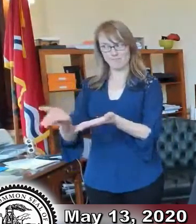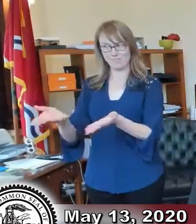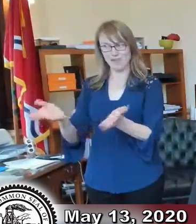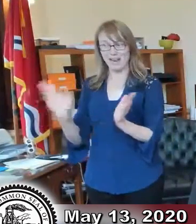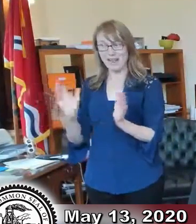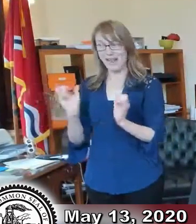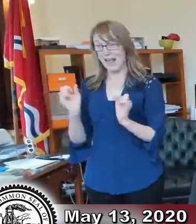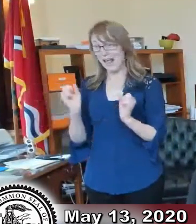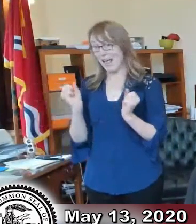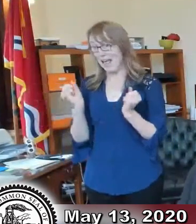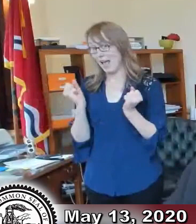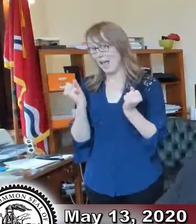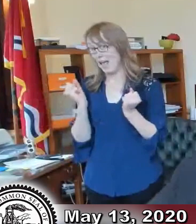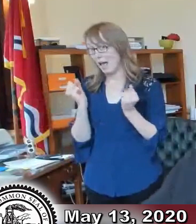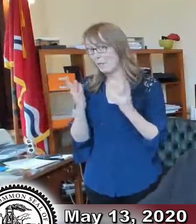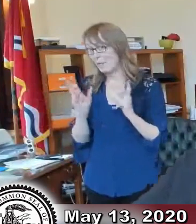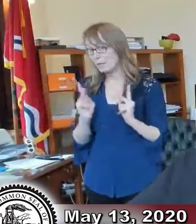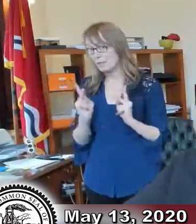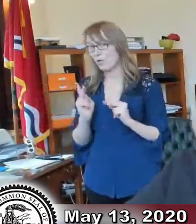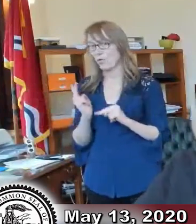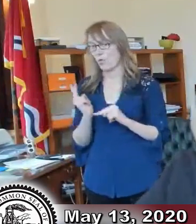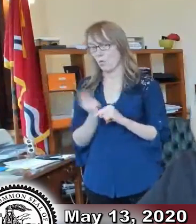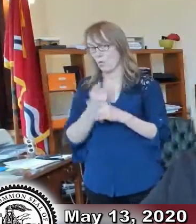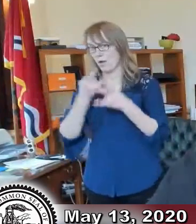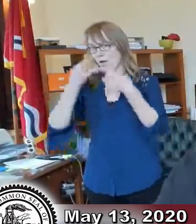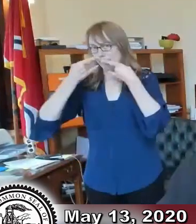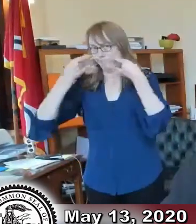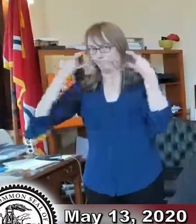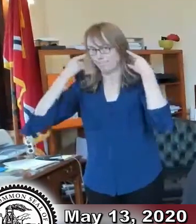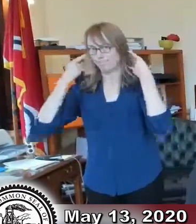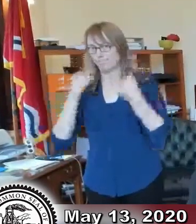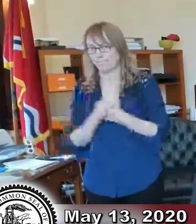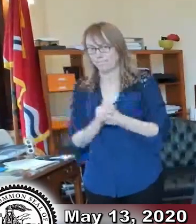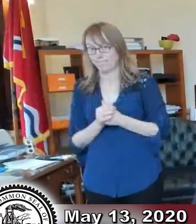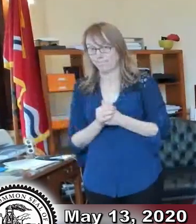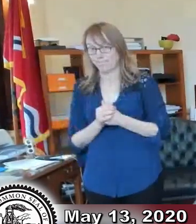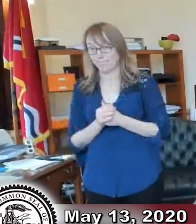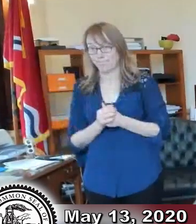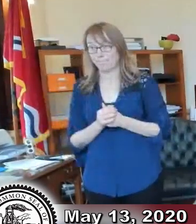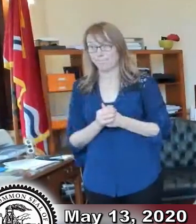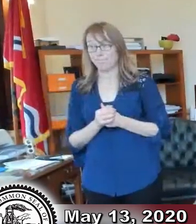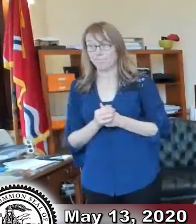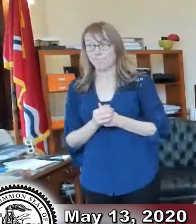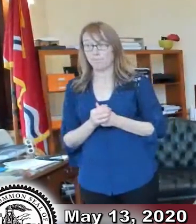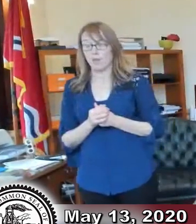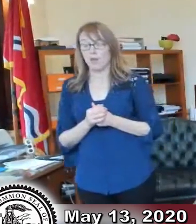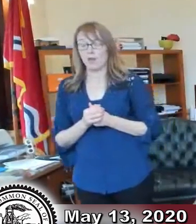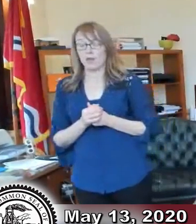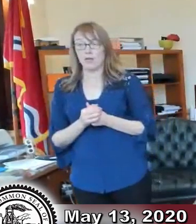wear masks. Because for people who won't, and I know there are